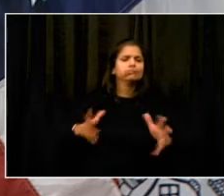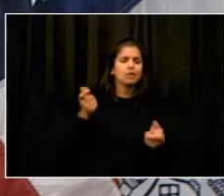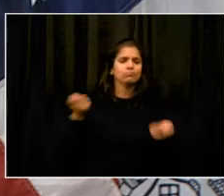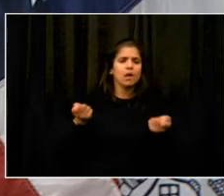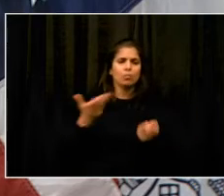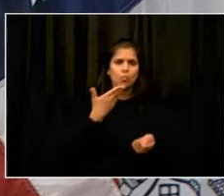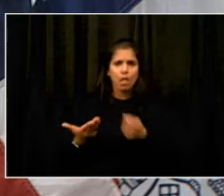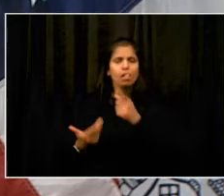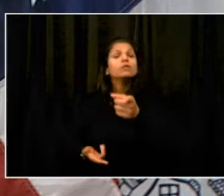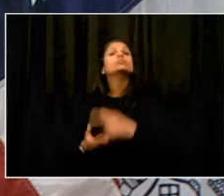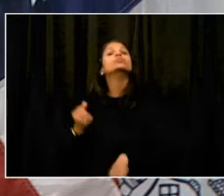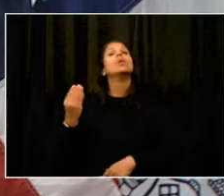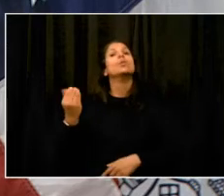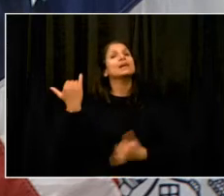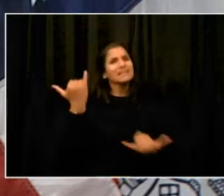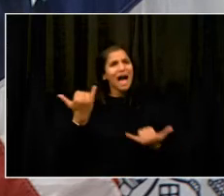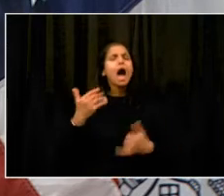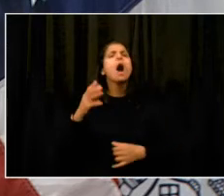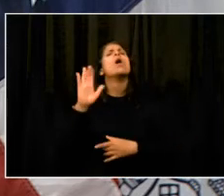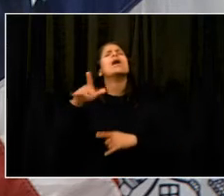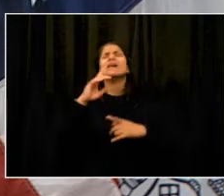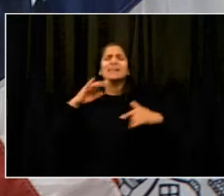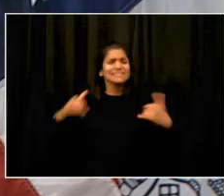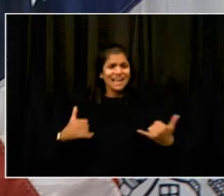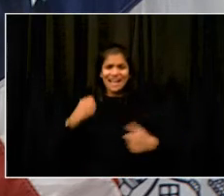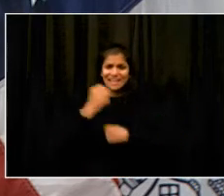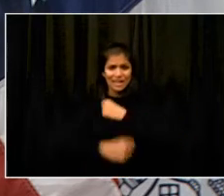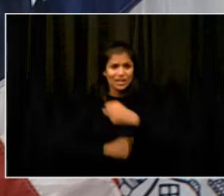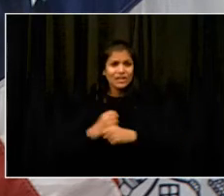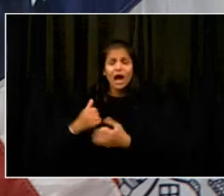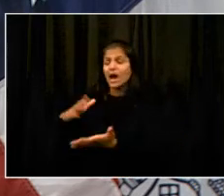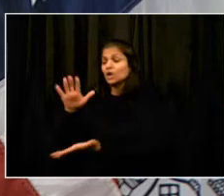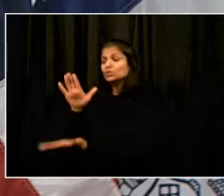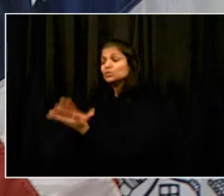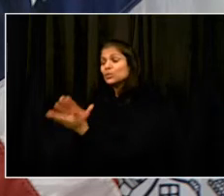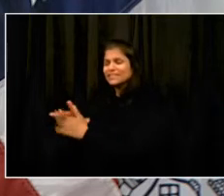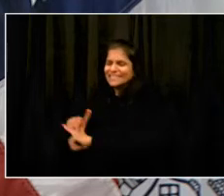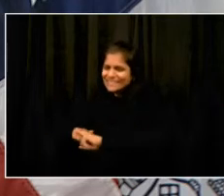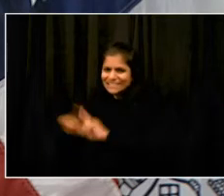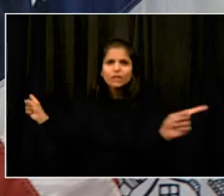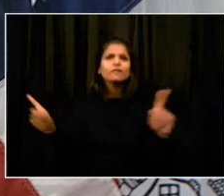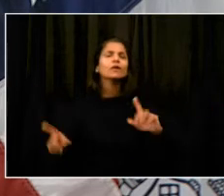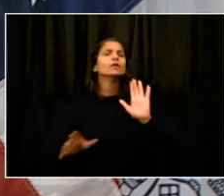we came out of the spring assuming, and we need to express that better. Go ahead, Rich.